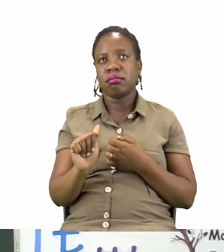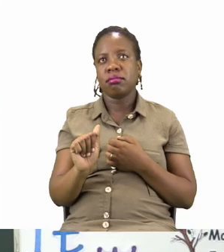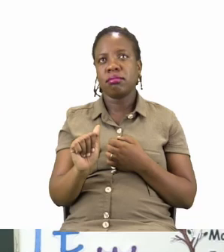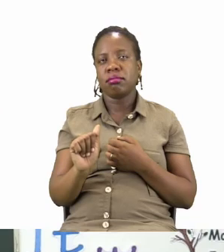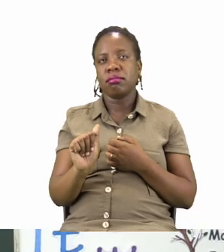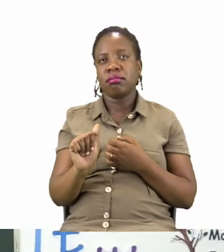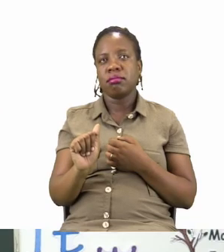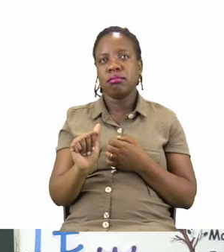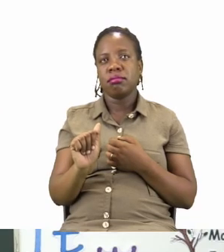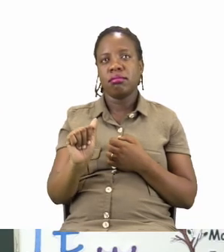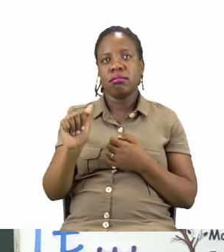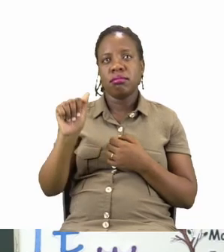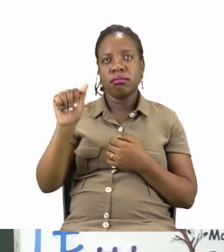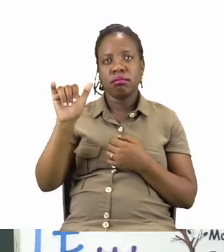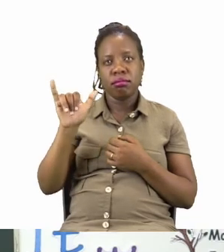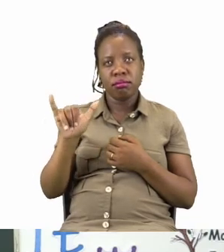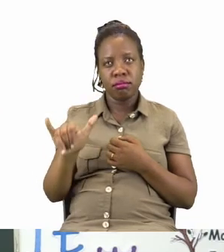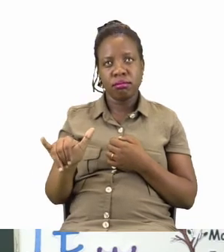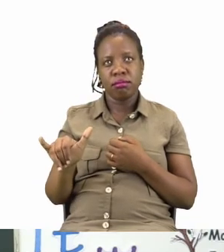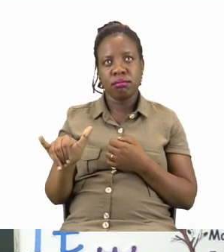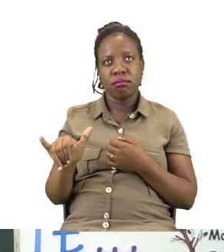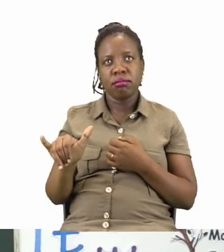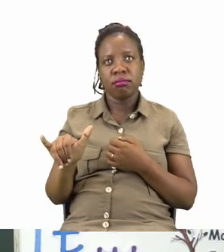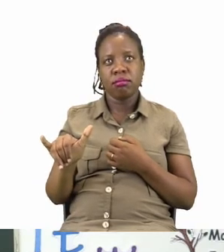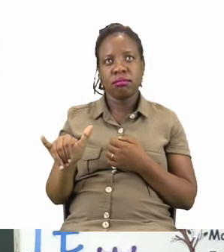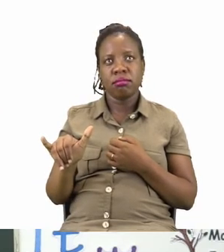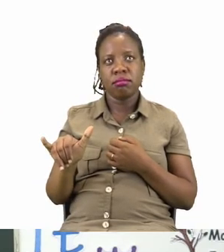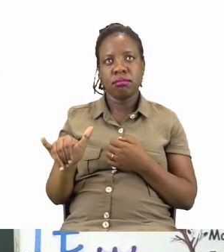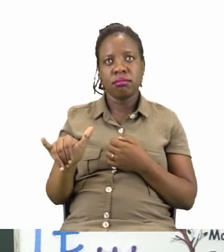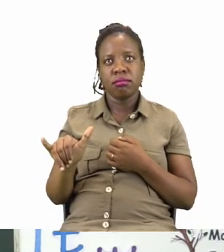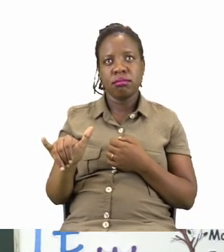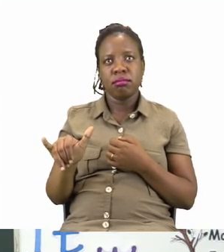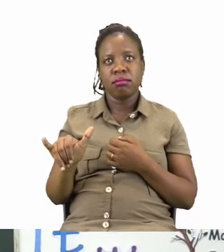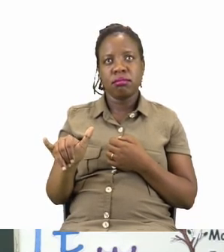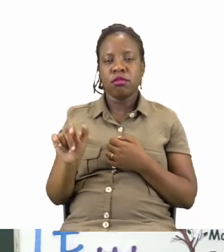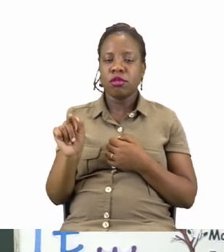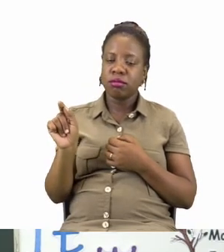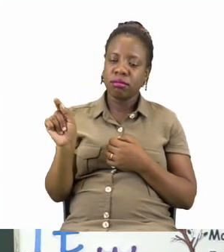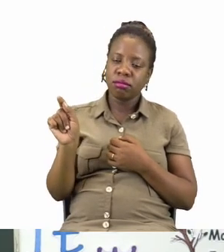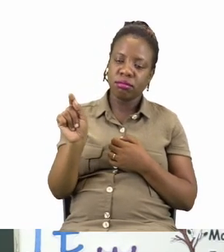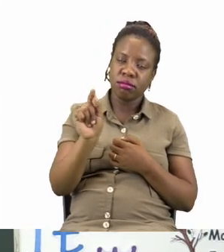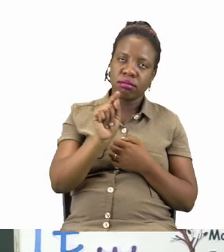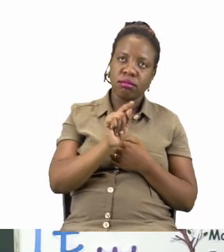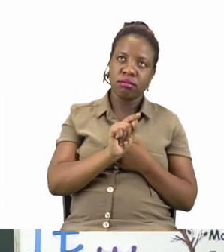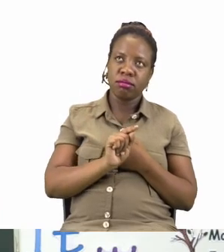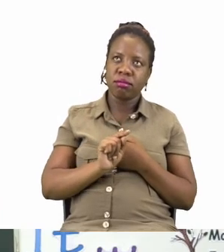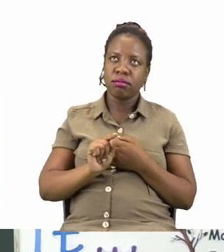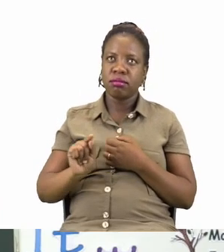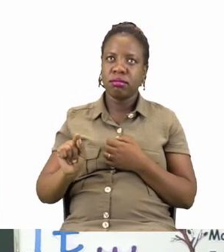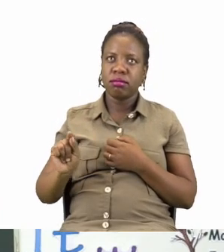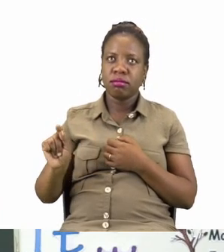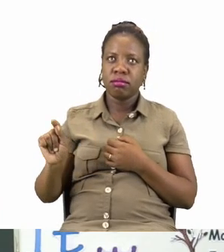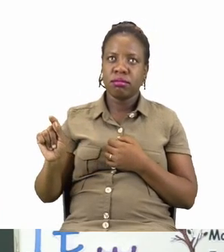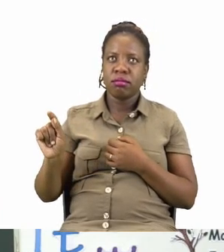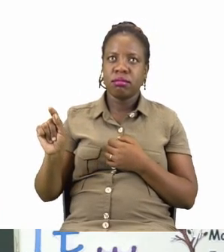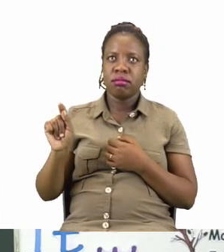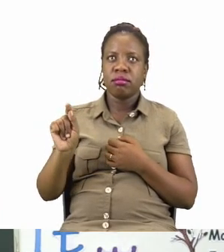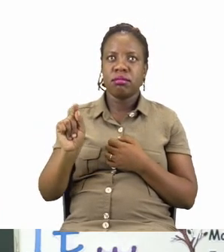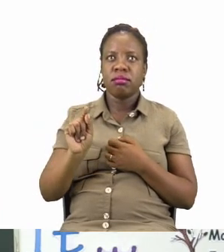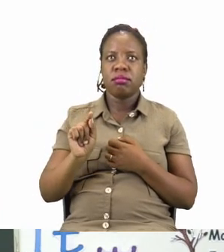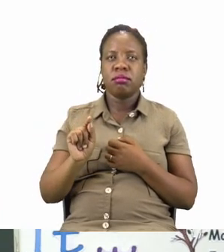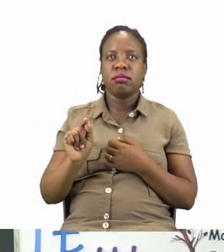an A next to it, and also the Y next to the A. So over